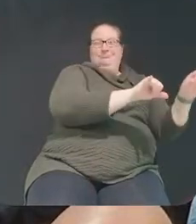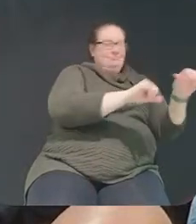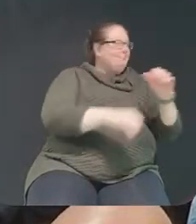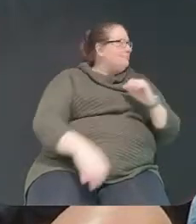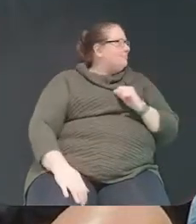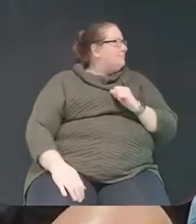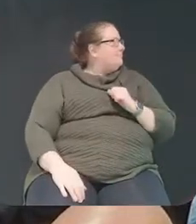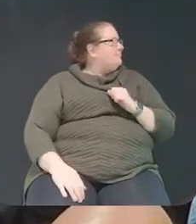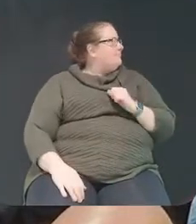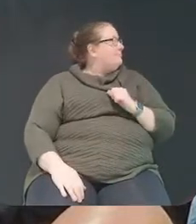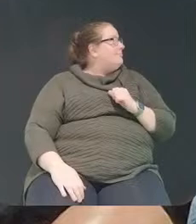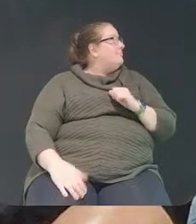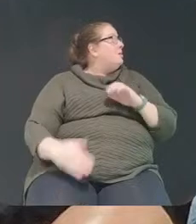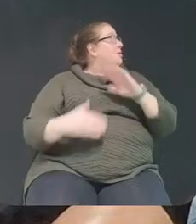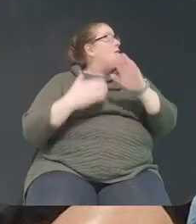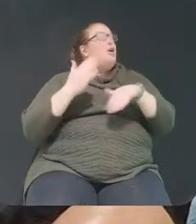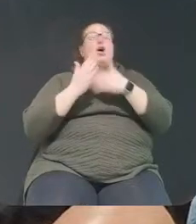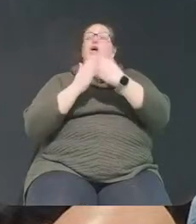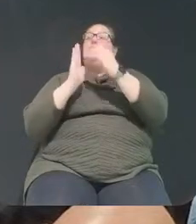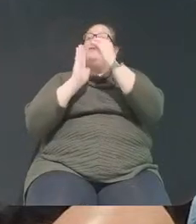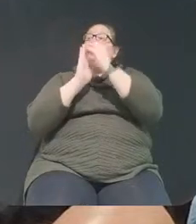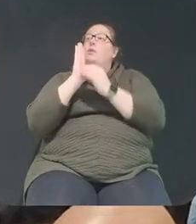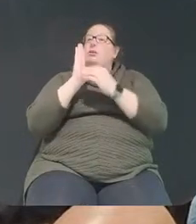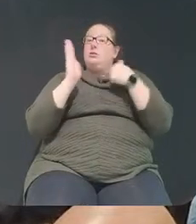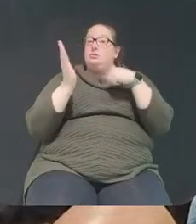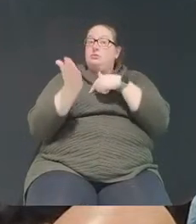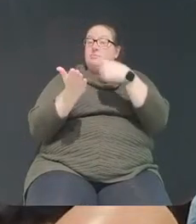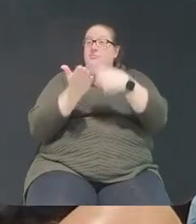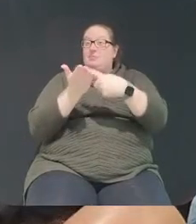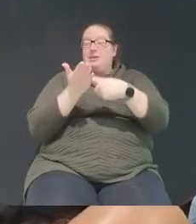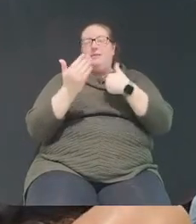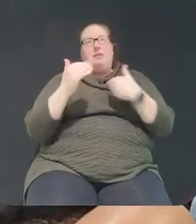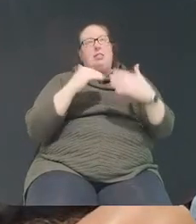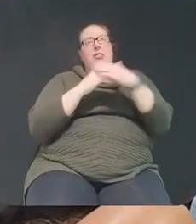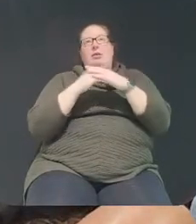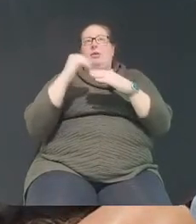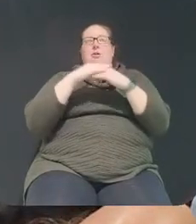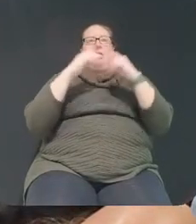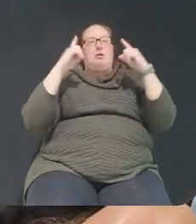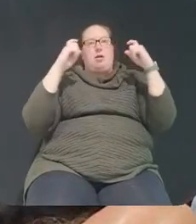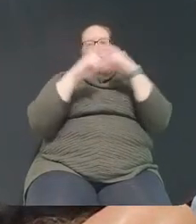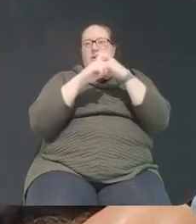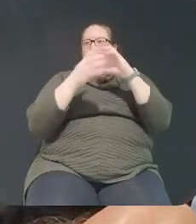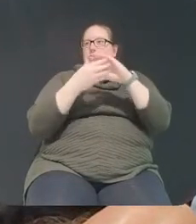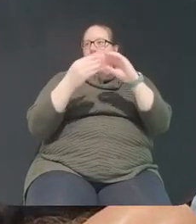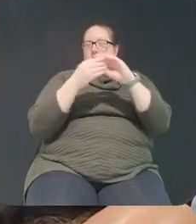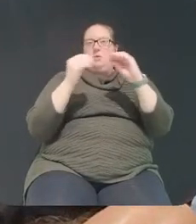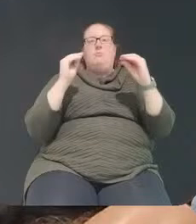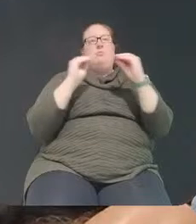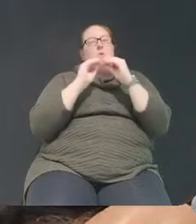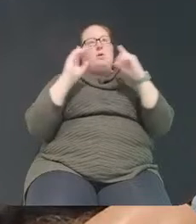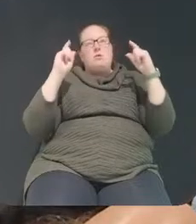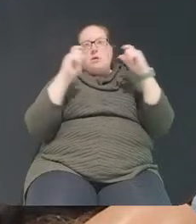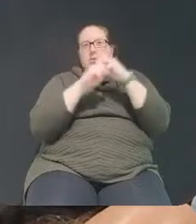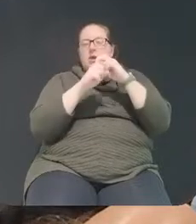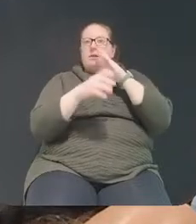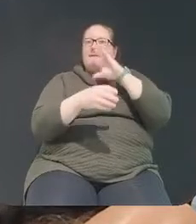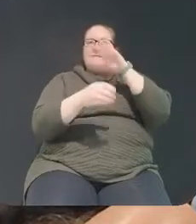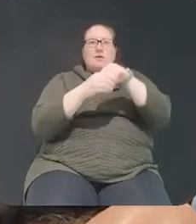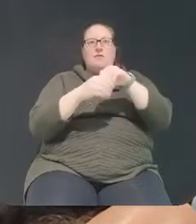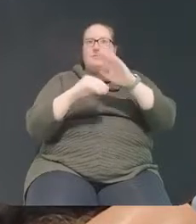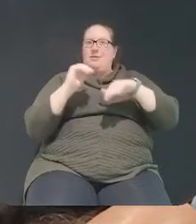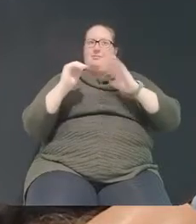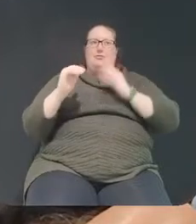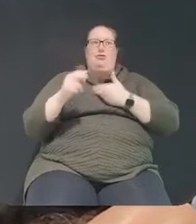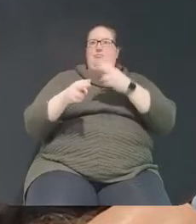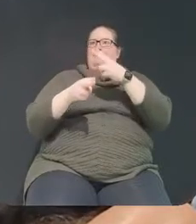So every one of the records we've highlighted here tonight has a layered, complex story that is far more complicated and involved than our brief remarks can